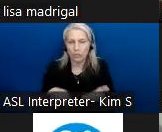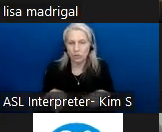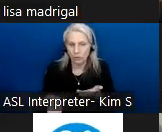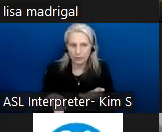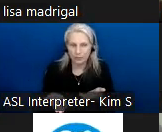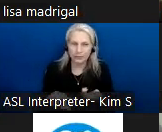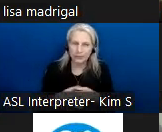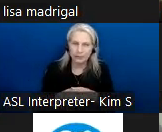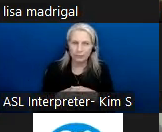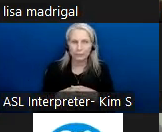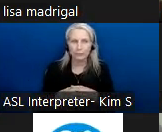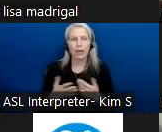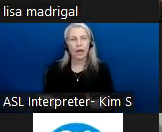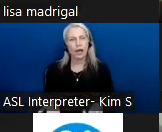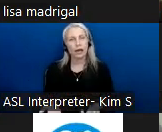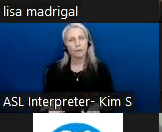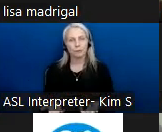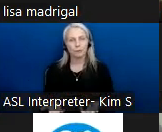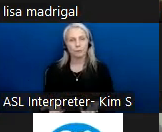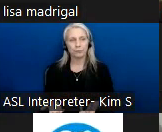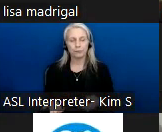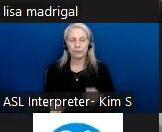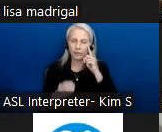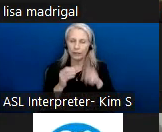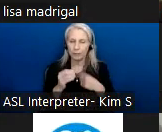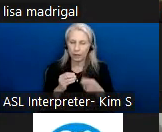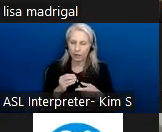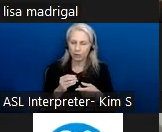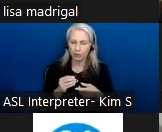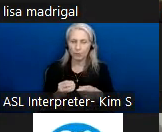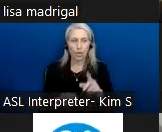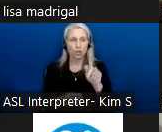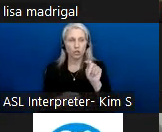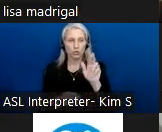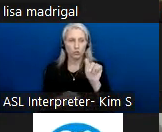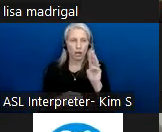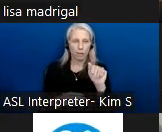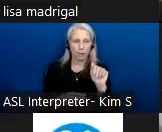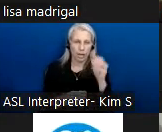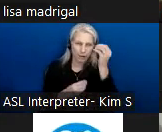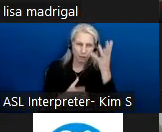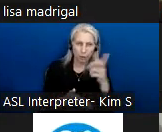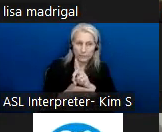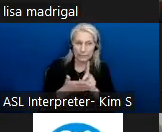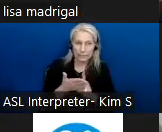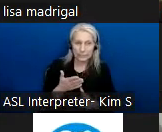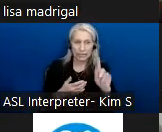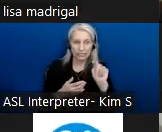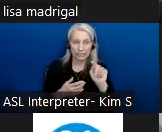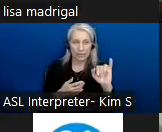services. And thinking about trauma-informed design, it is designing a